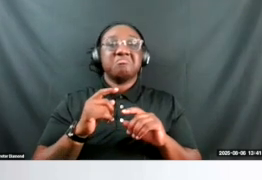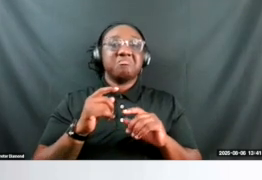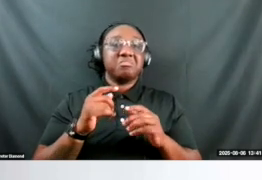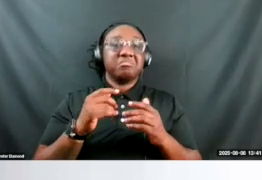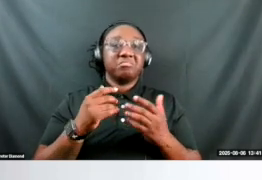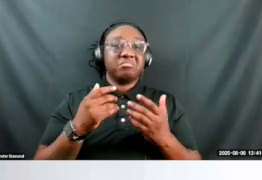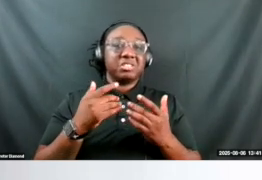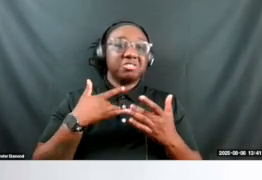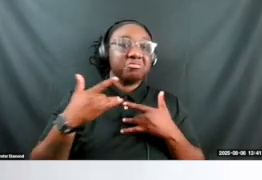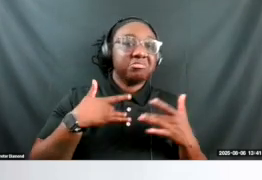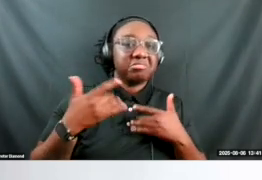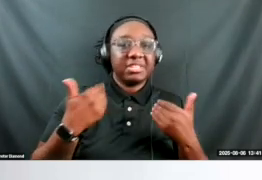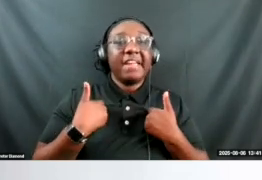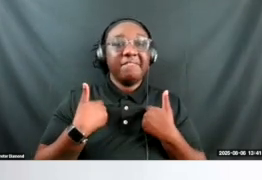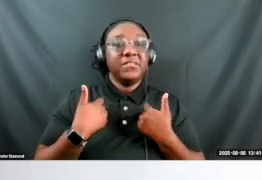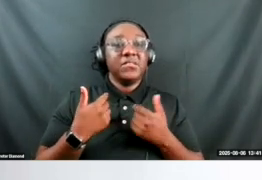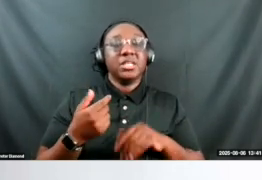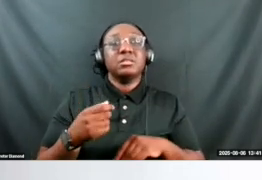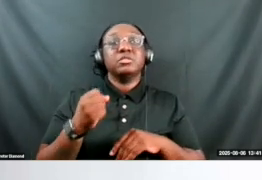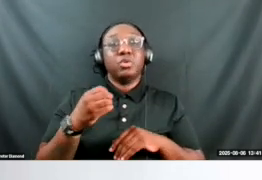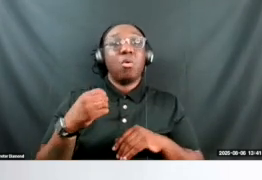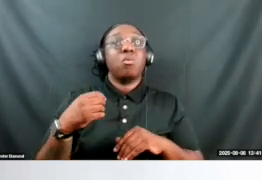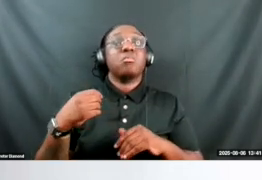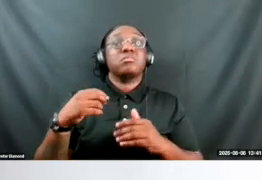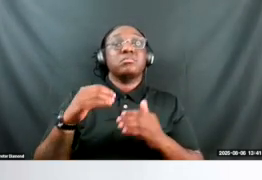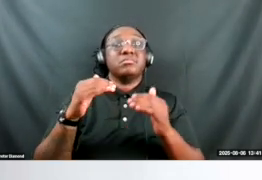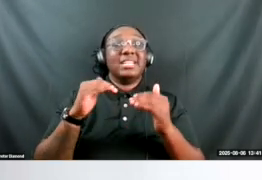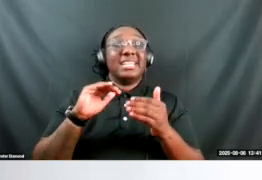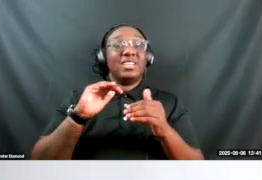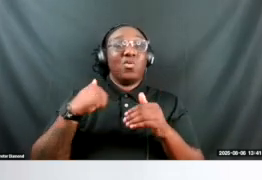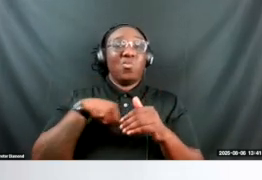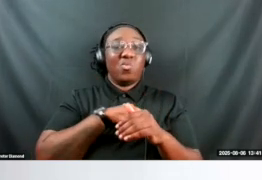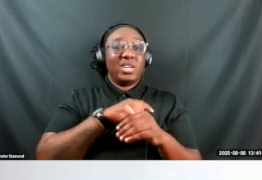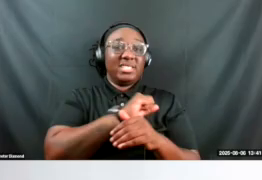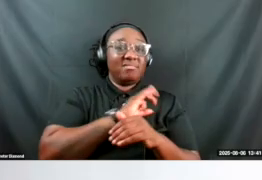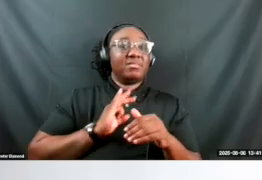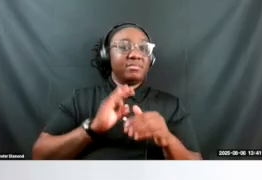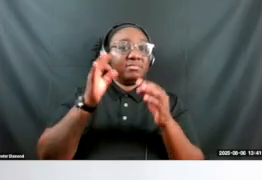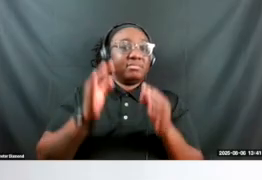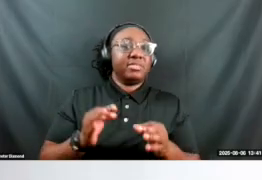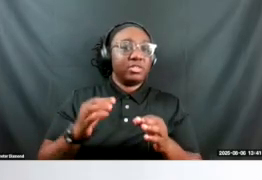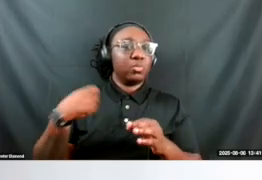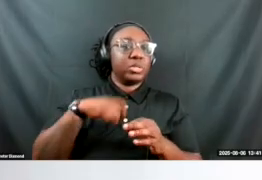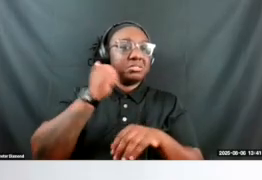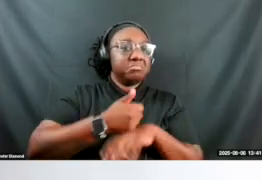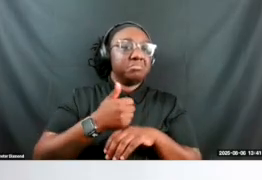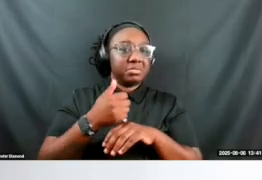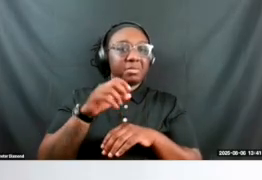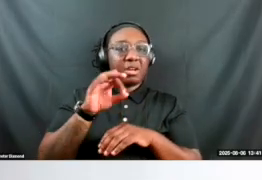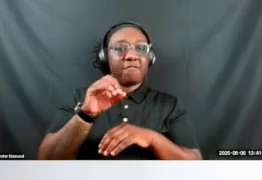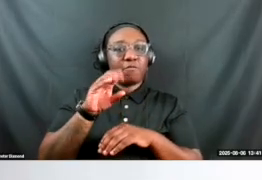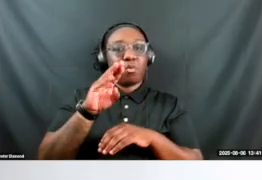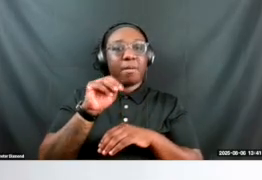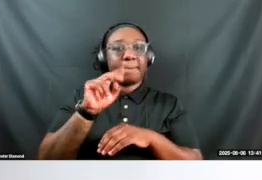a program should close and define terms surrounding the process and identify key closure events.